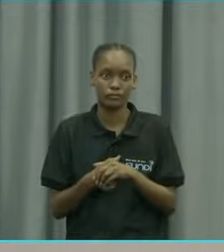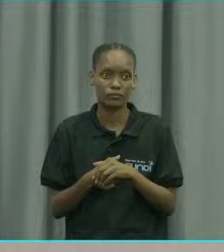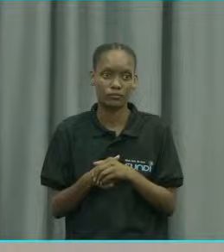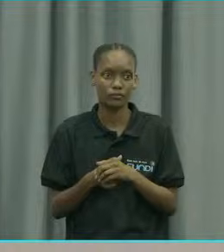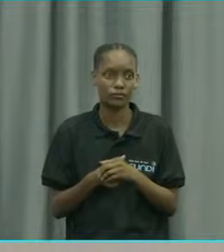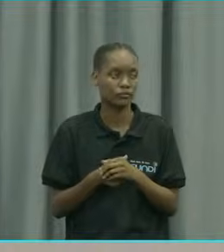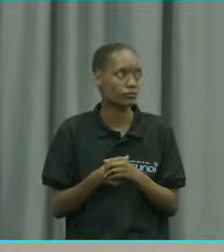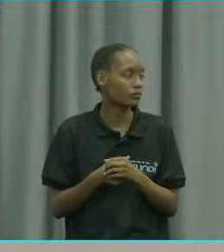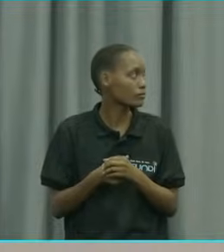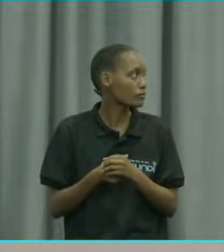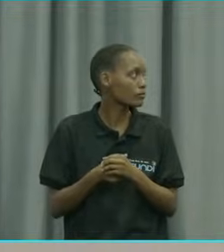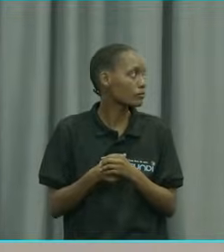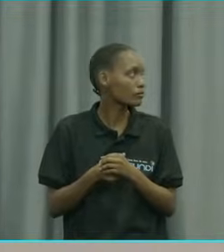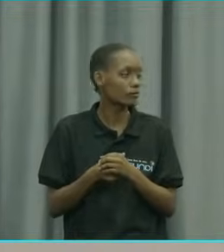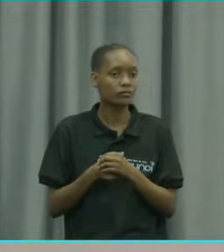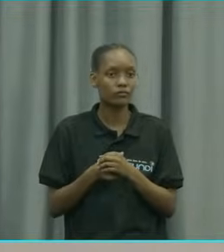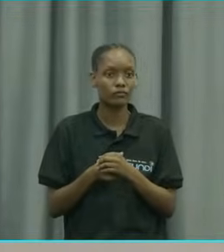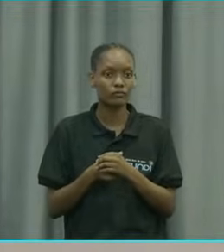Okay.